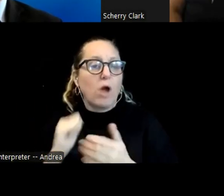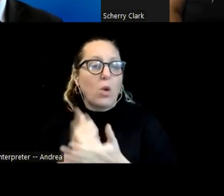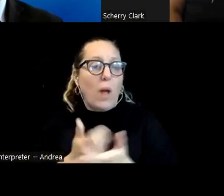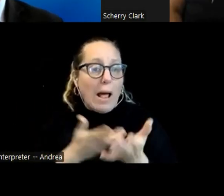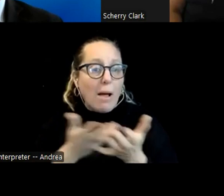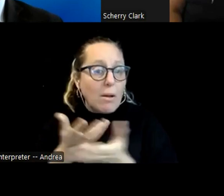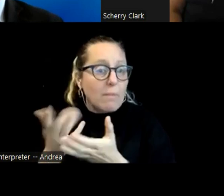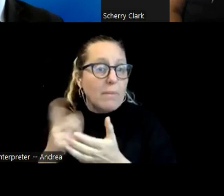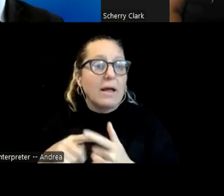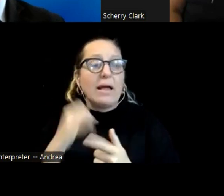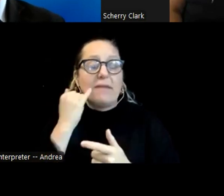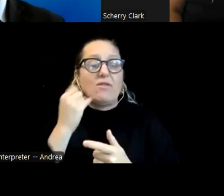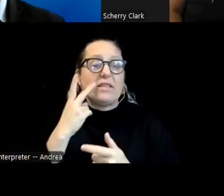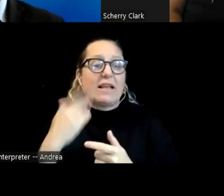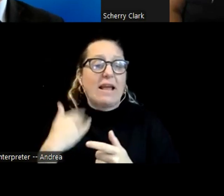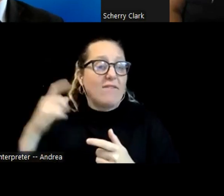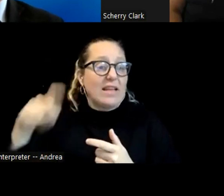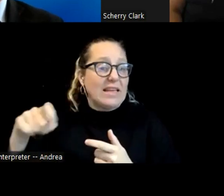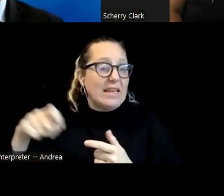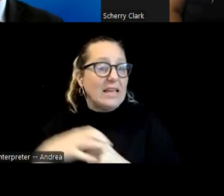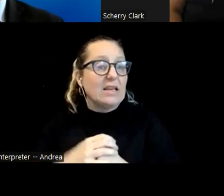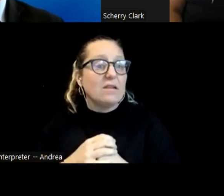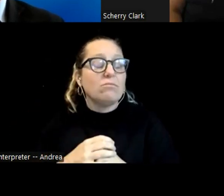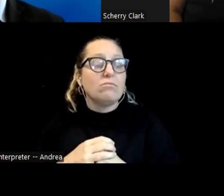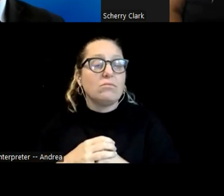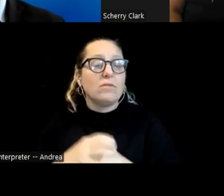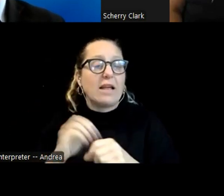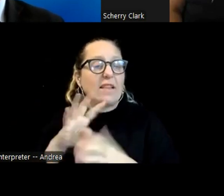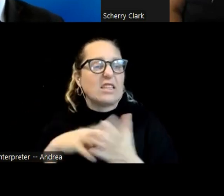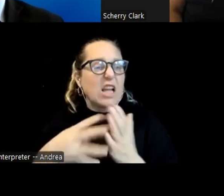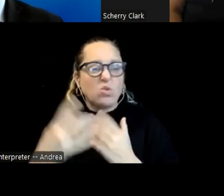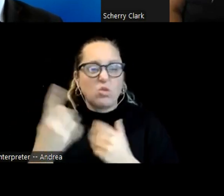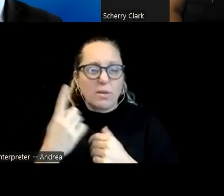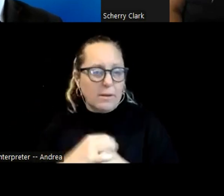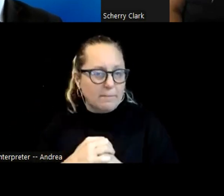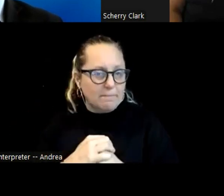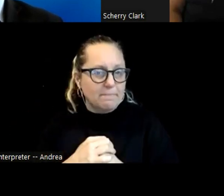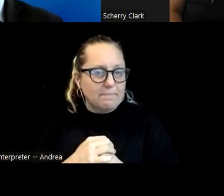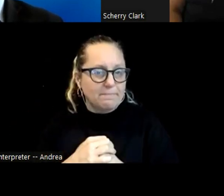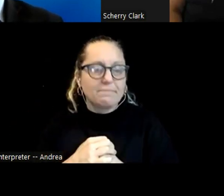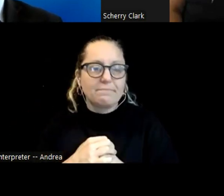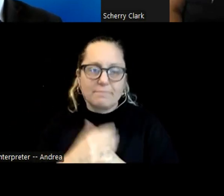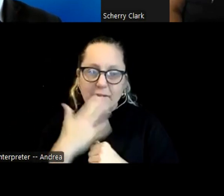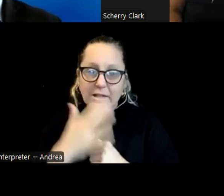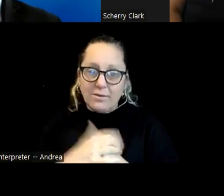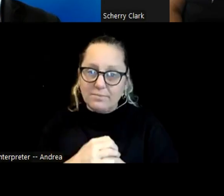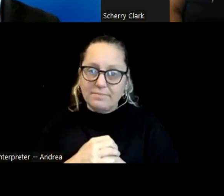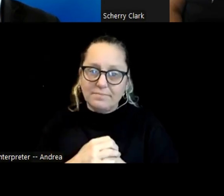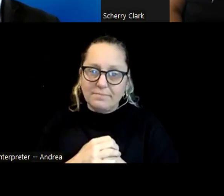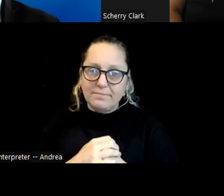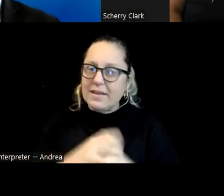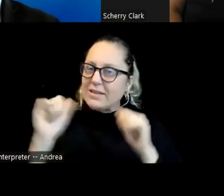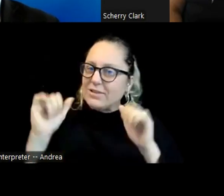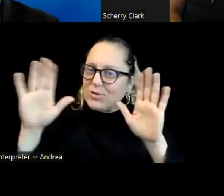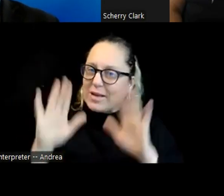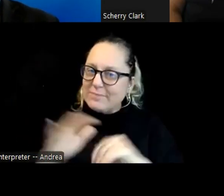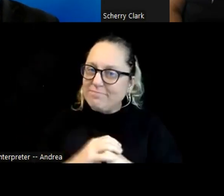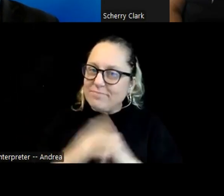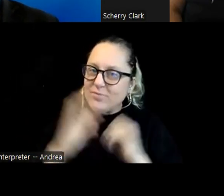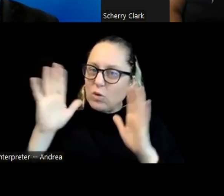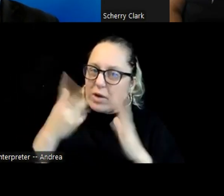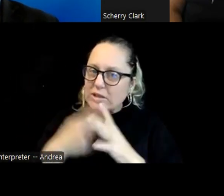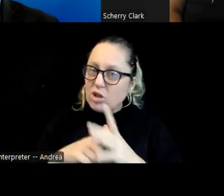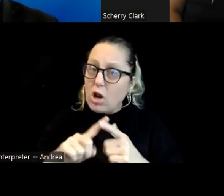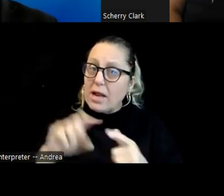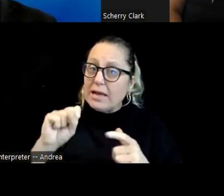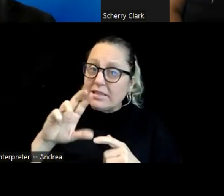see that there is a need in the schedule. Yep, Thank we you. go through the That's schedule. great. That's a great start. And Sarah, tell